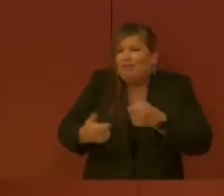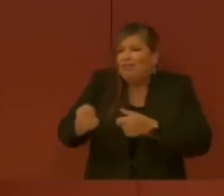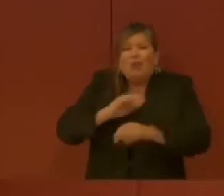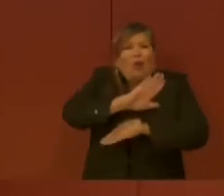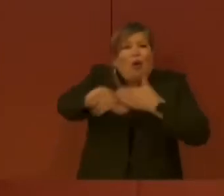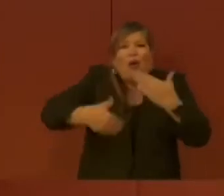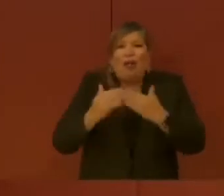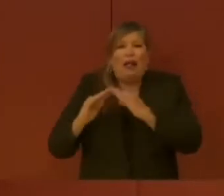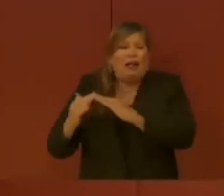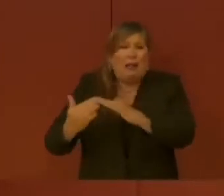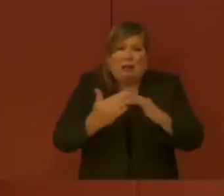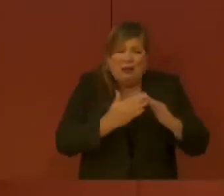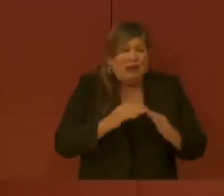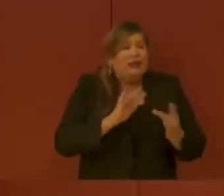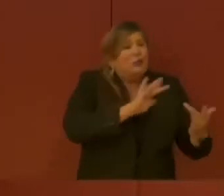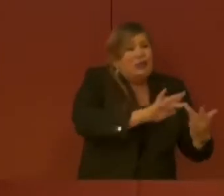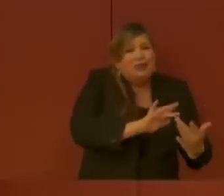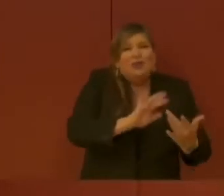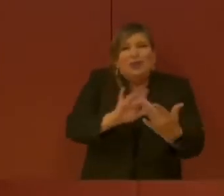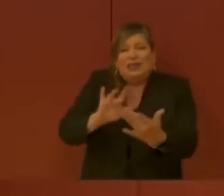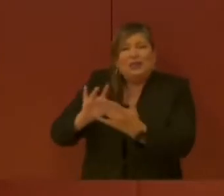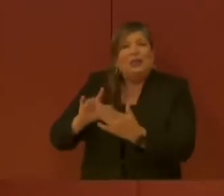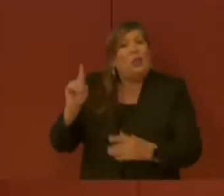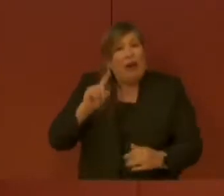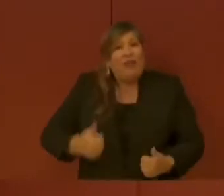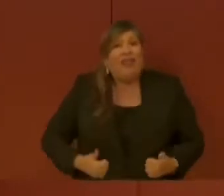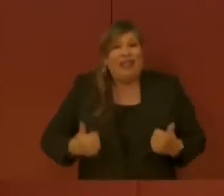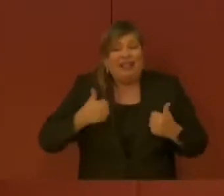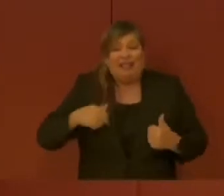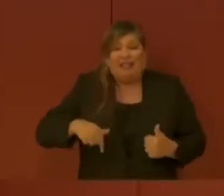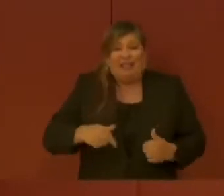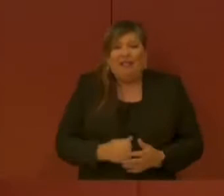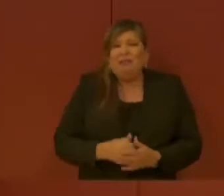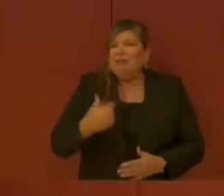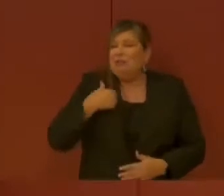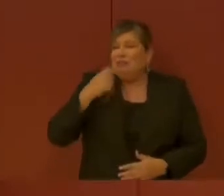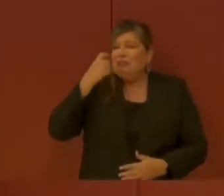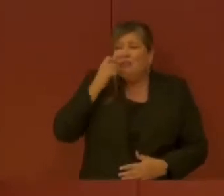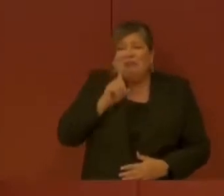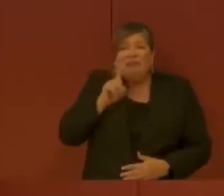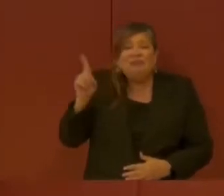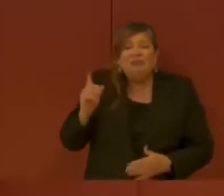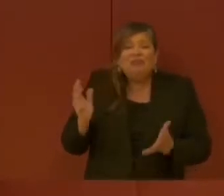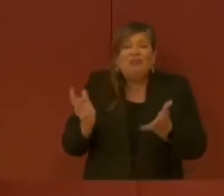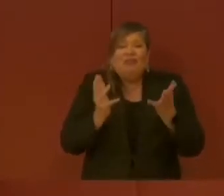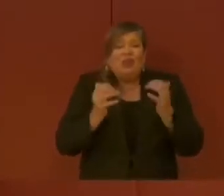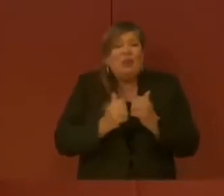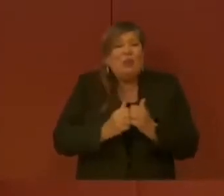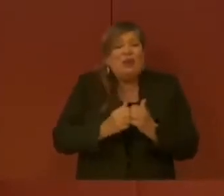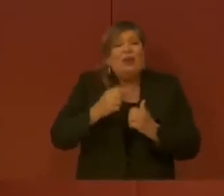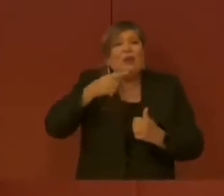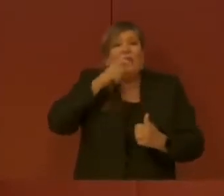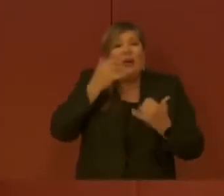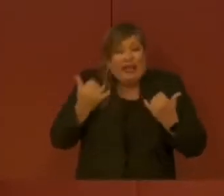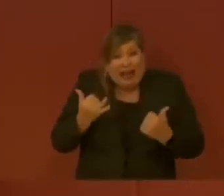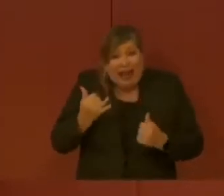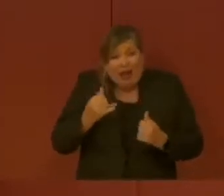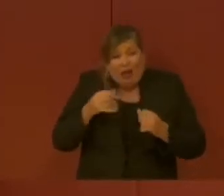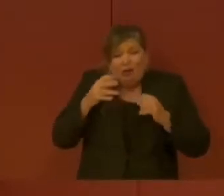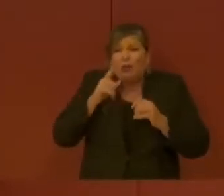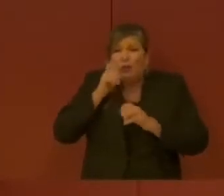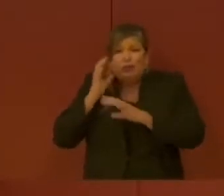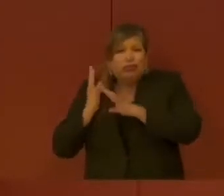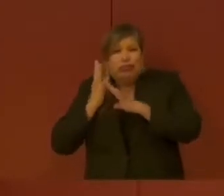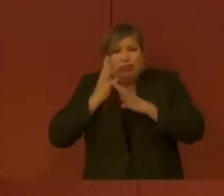live. We were able to talk to a couple folks who are getting vaccinated right now. Farm workers are in there, agricultural workers, the people from the Port